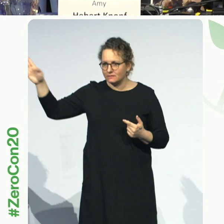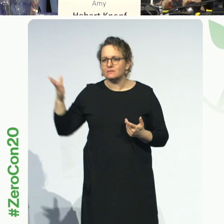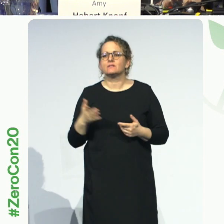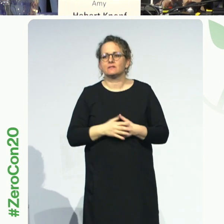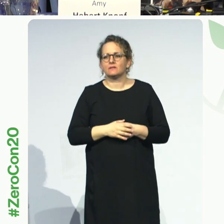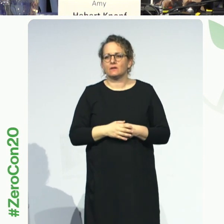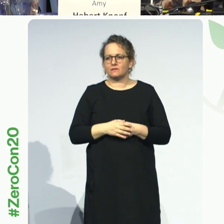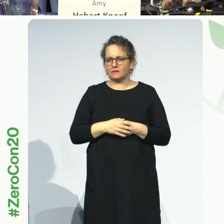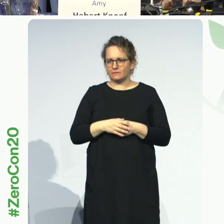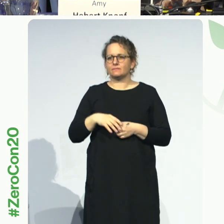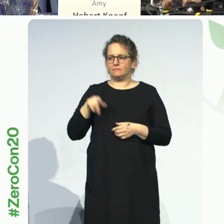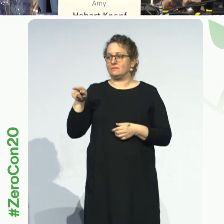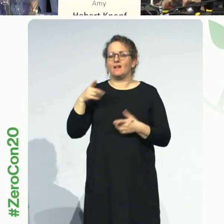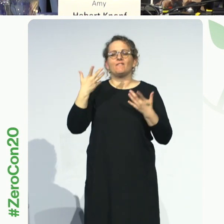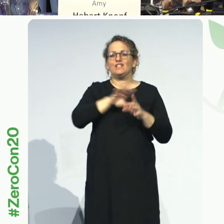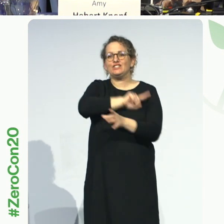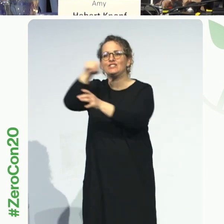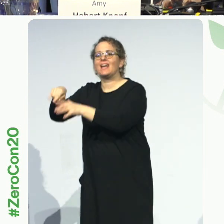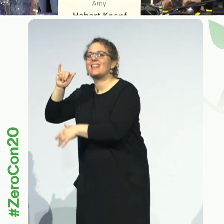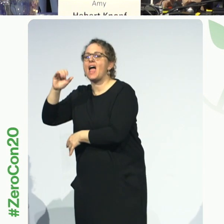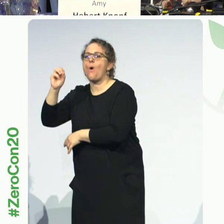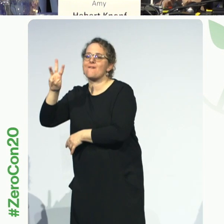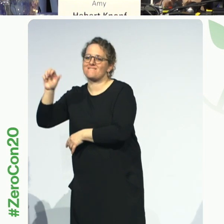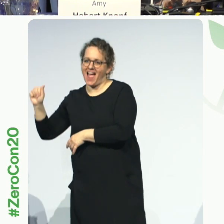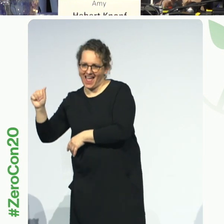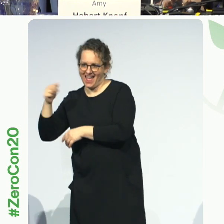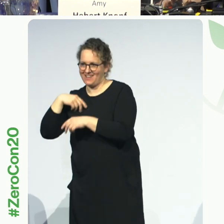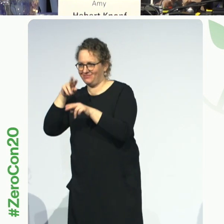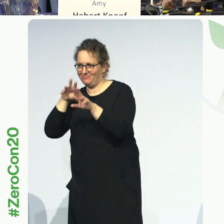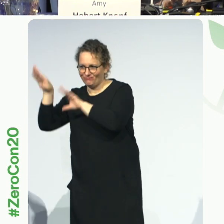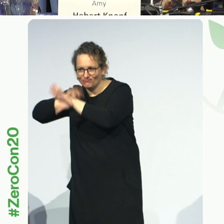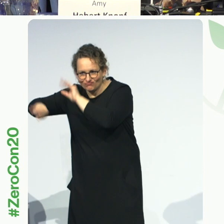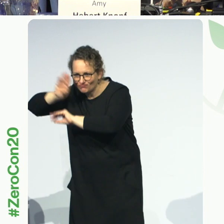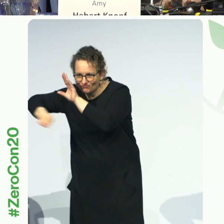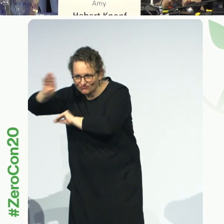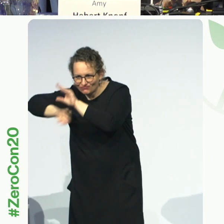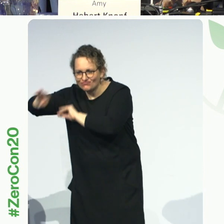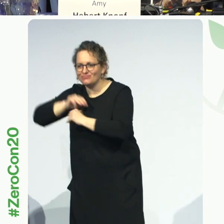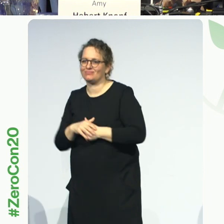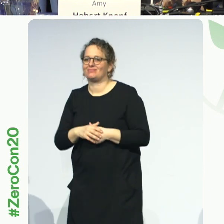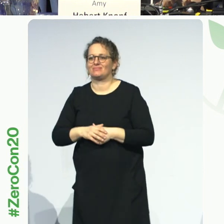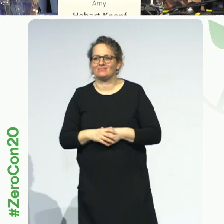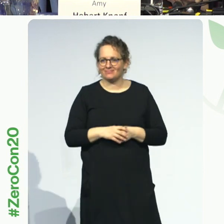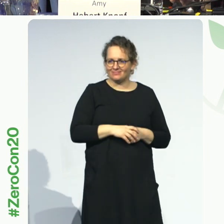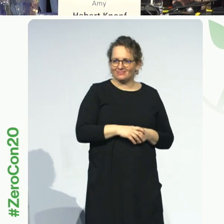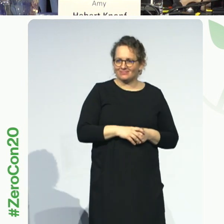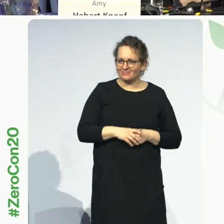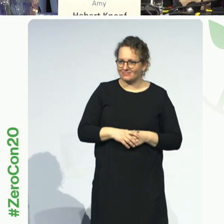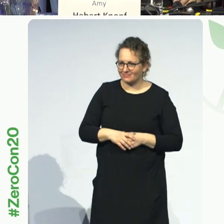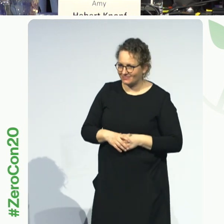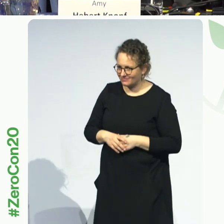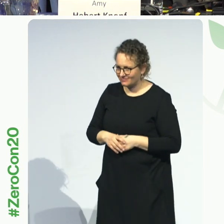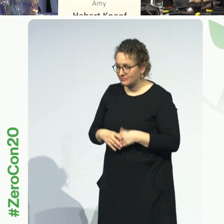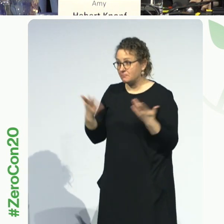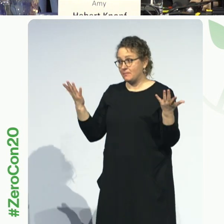MSAD. And so I'll just quickly go to our next steps, is that